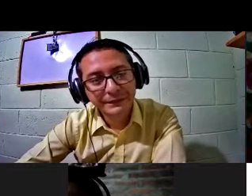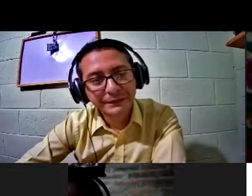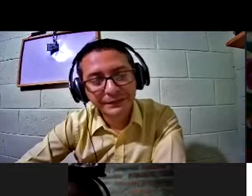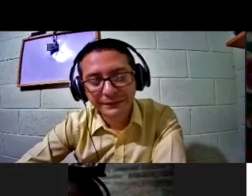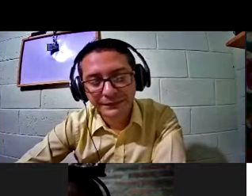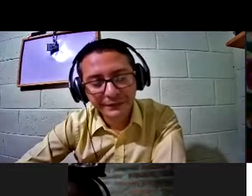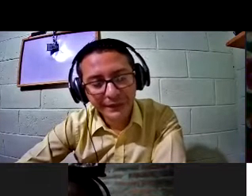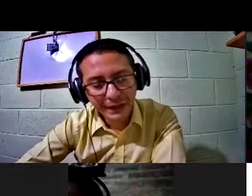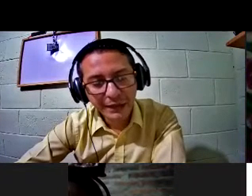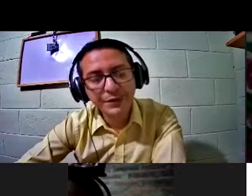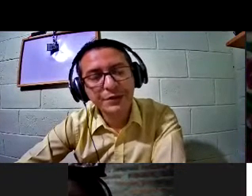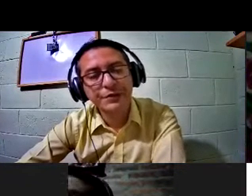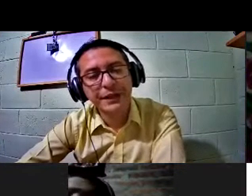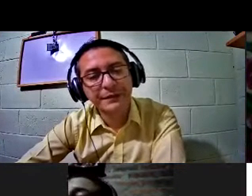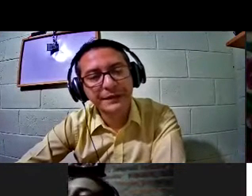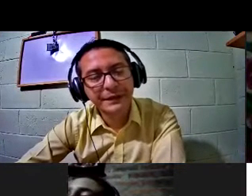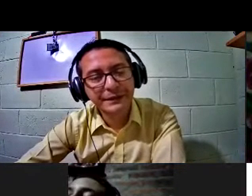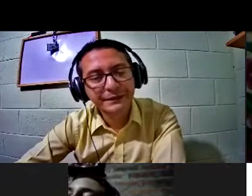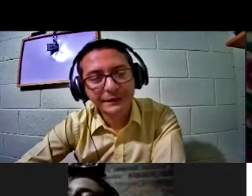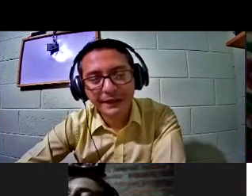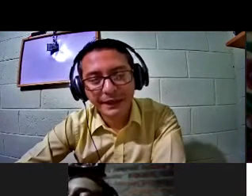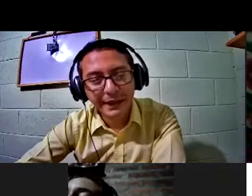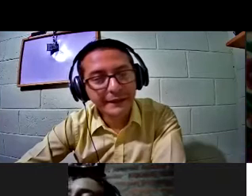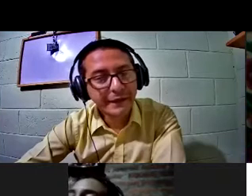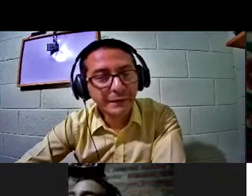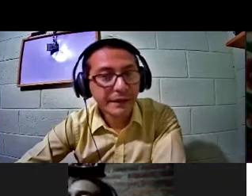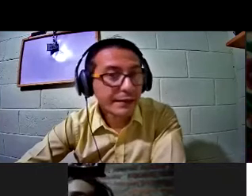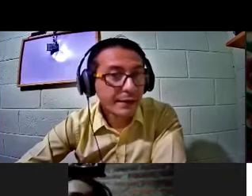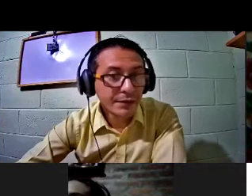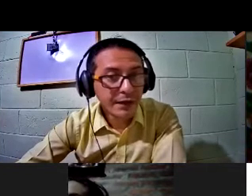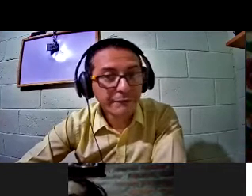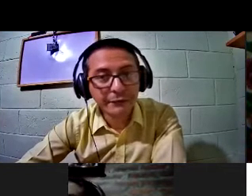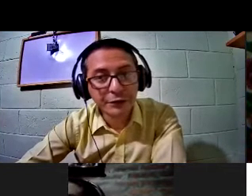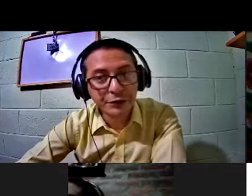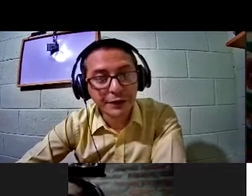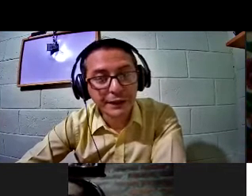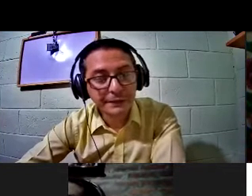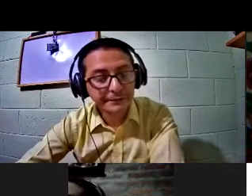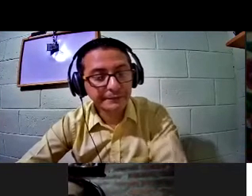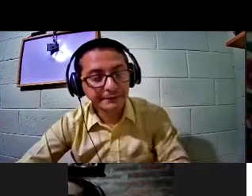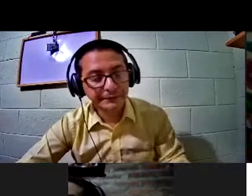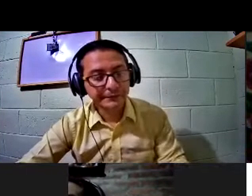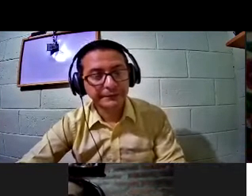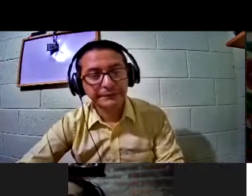Good evening, teacher. How are you tonight? I'm fine. And tell me, how was traffic for you today?